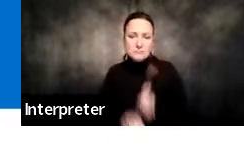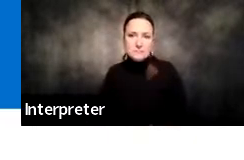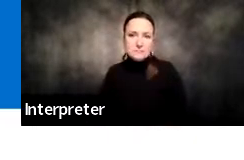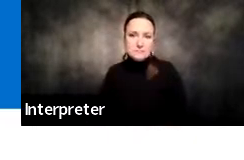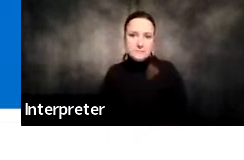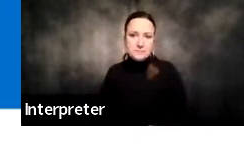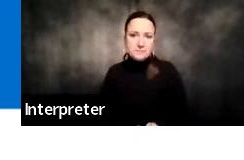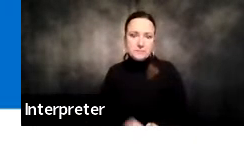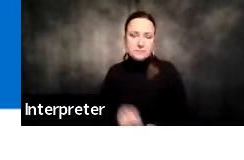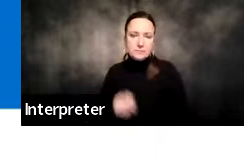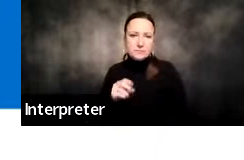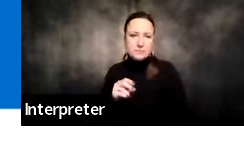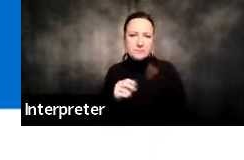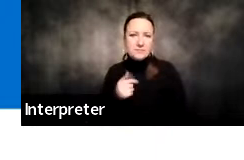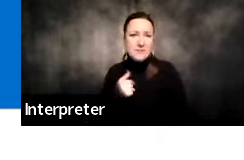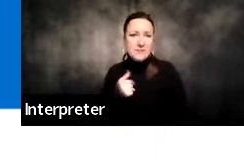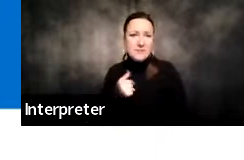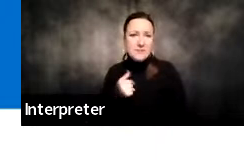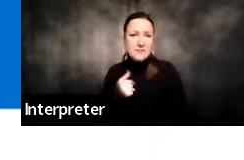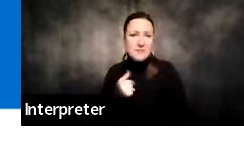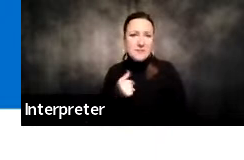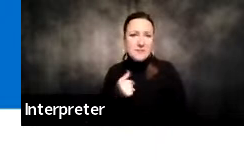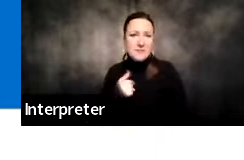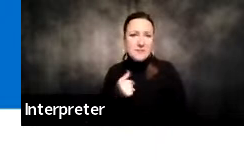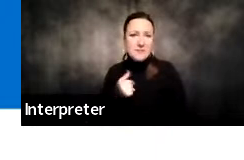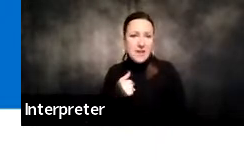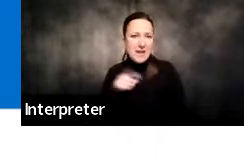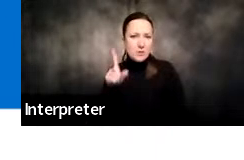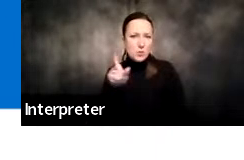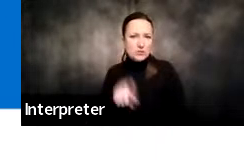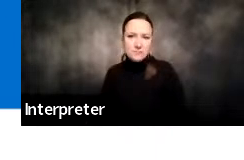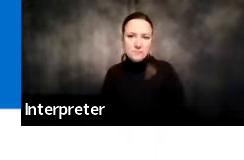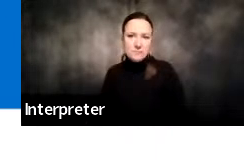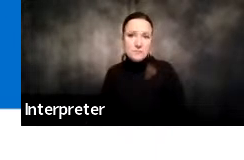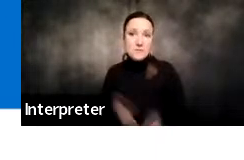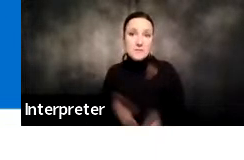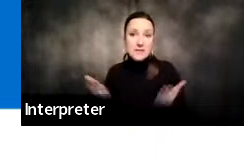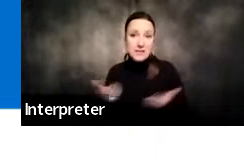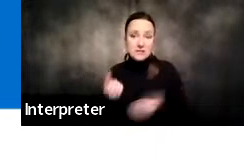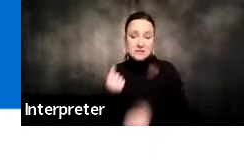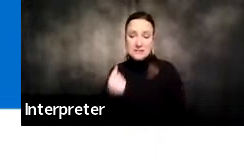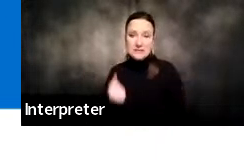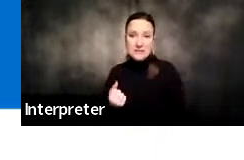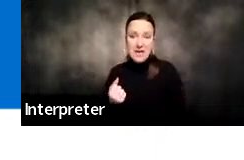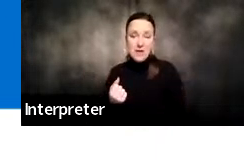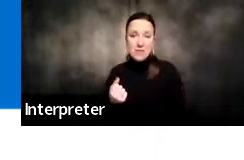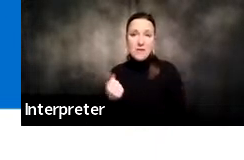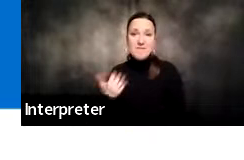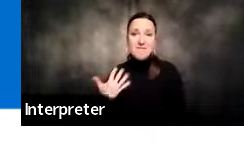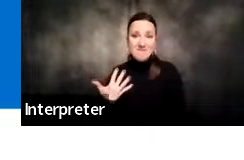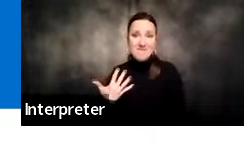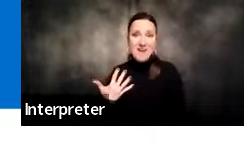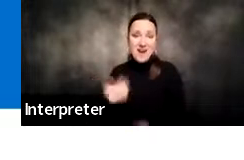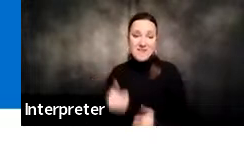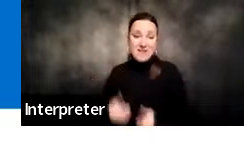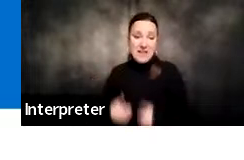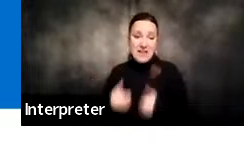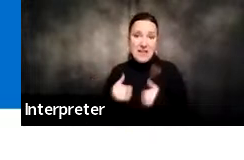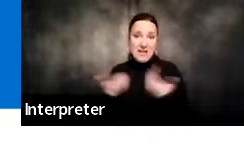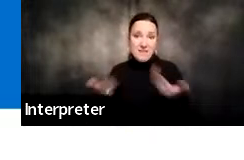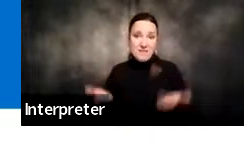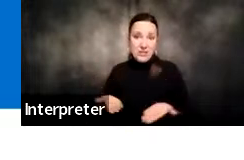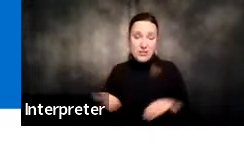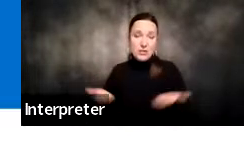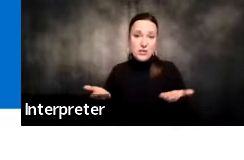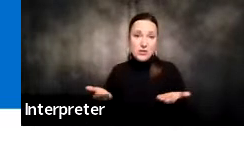quick question, Mr. Moore. Here in South Ward 5, a lot of us that live here are actually tenants, so not a